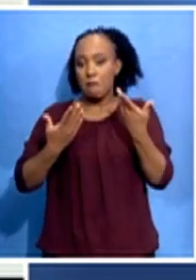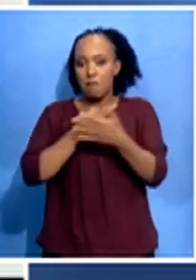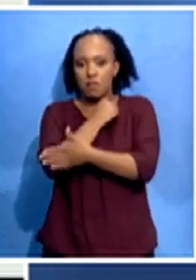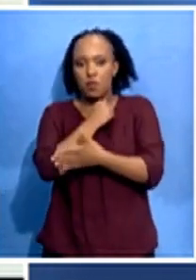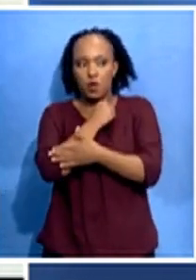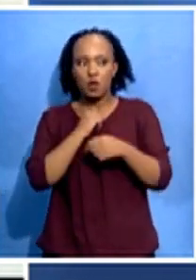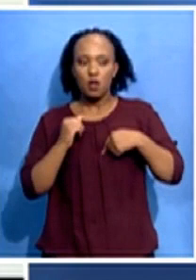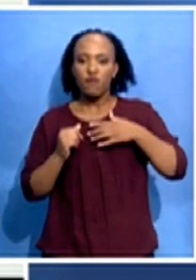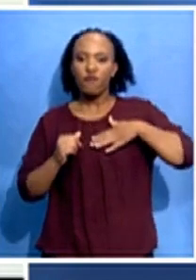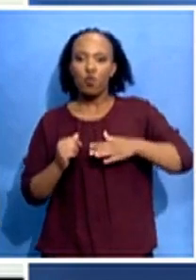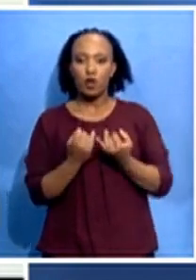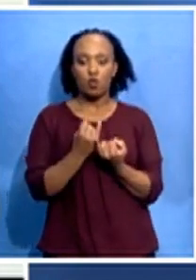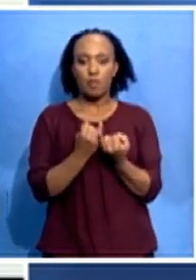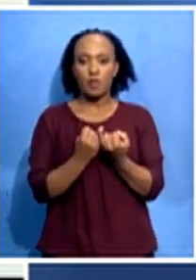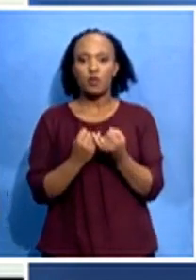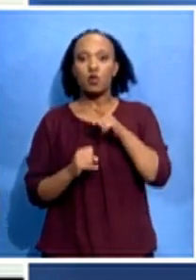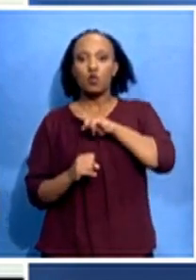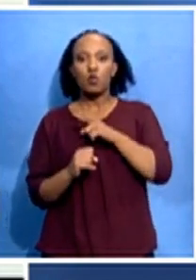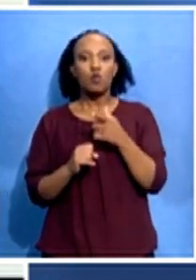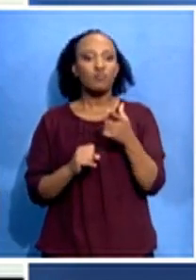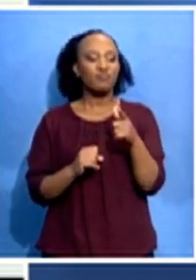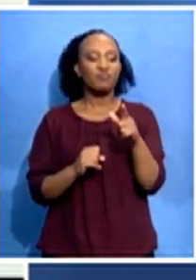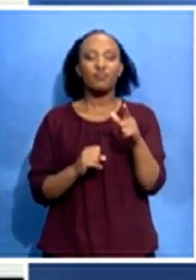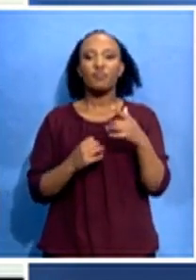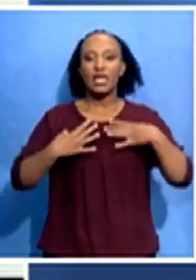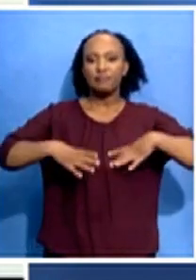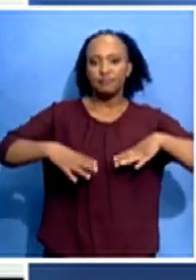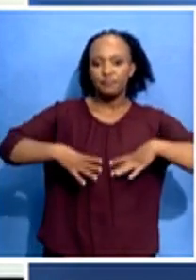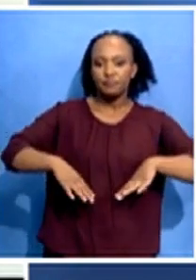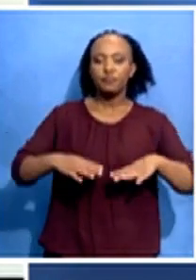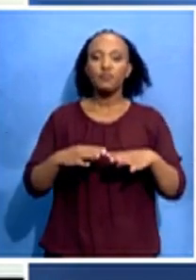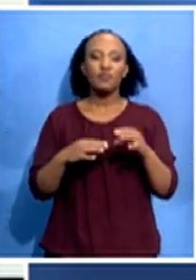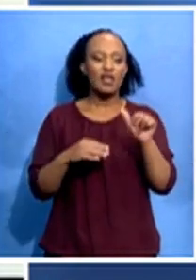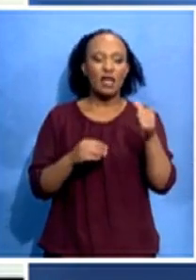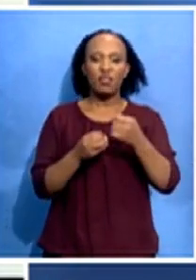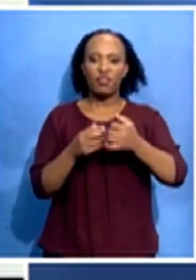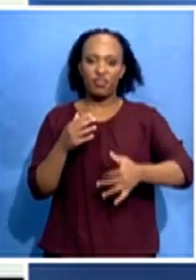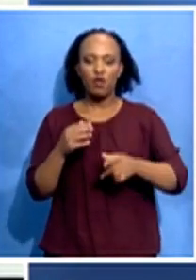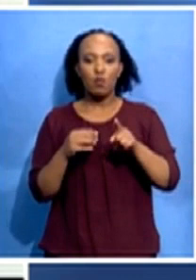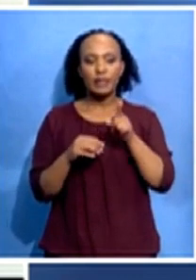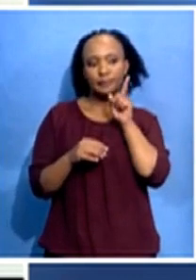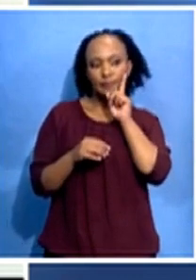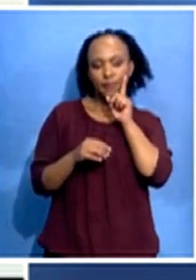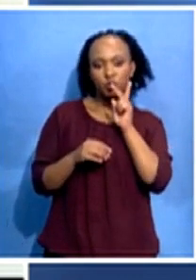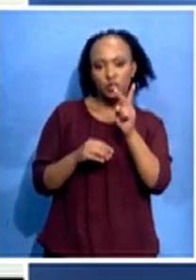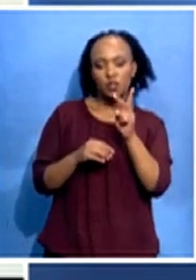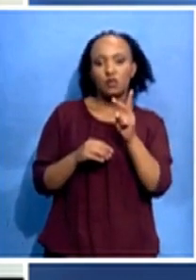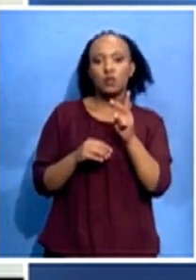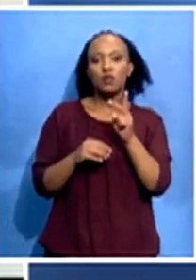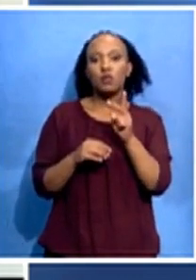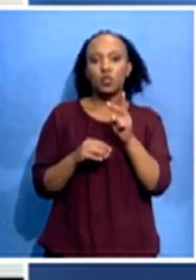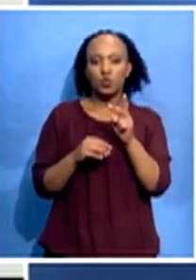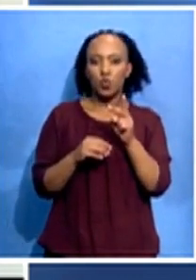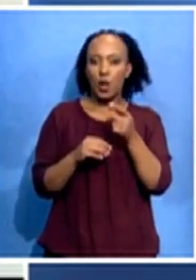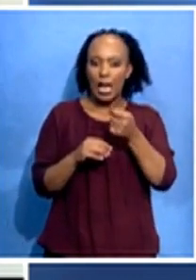in textiles, and in clothing, maybe those areas we should be testing on a piece rate, pay per piece worked.